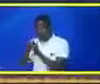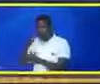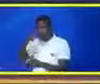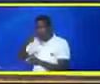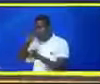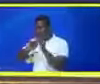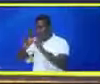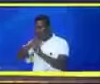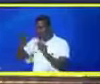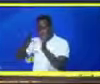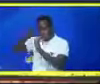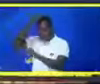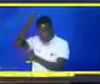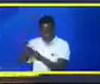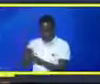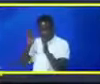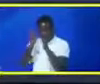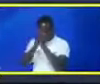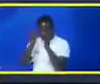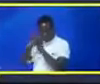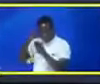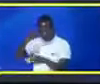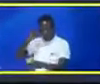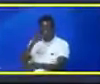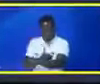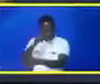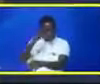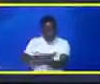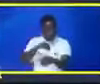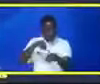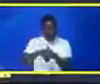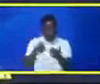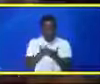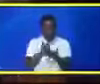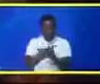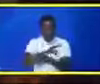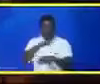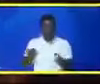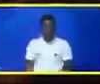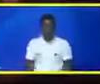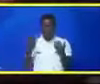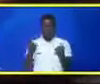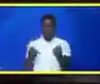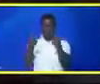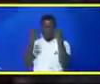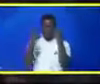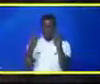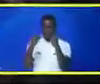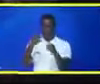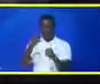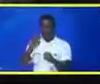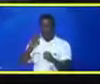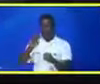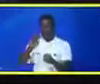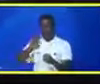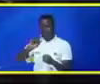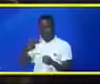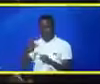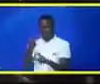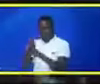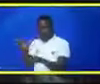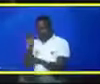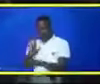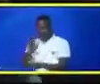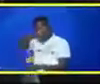people. I pray for the daughters in Ghana. May they rise with the strength of Deborah. They will not be